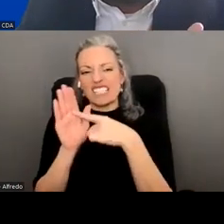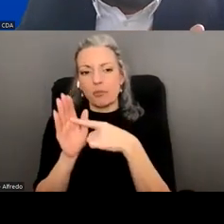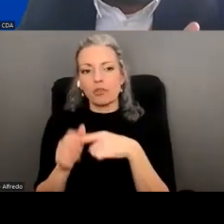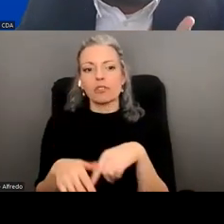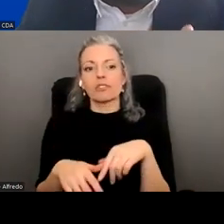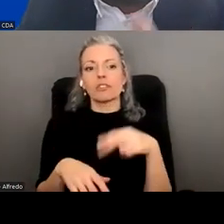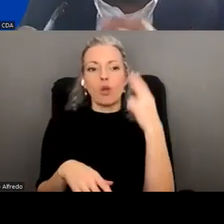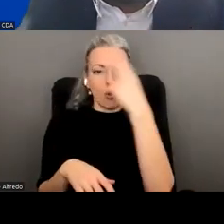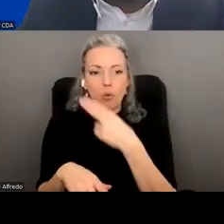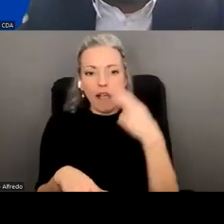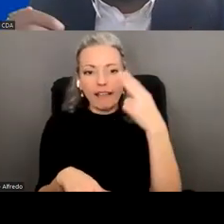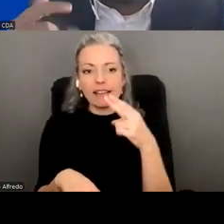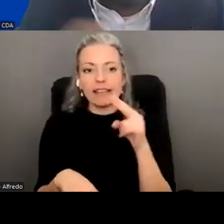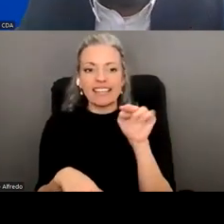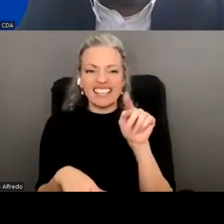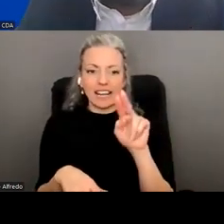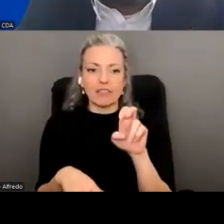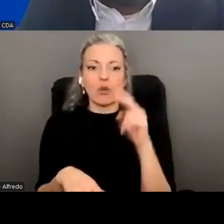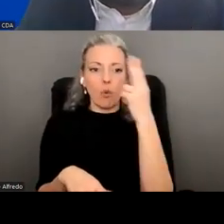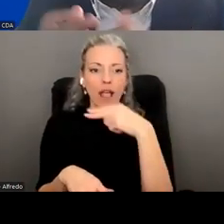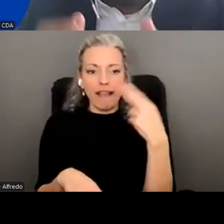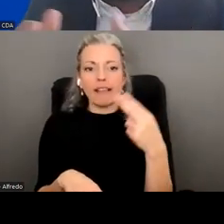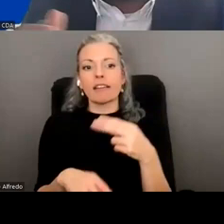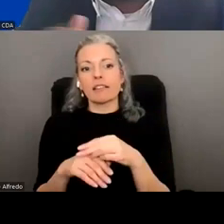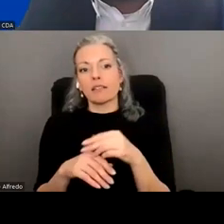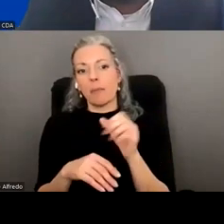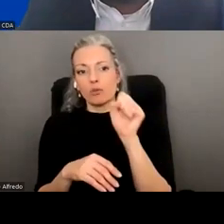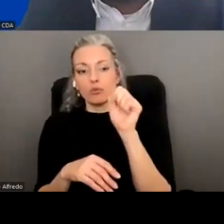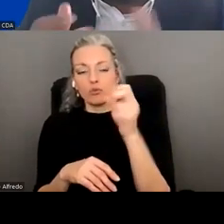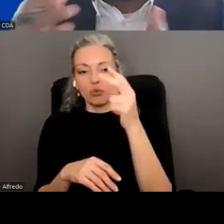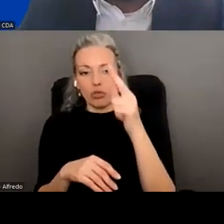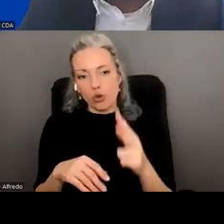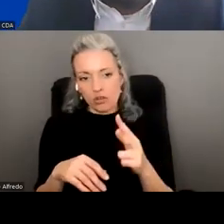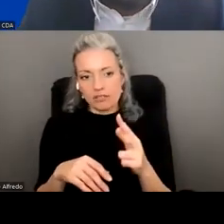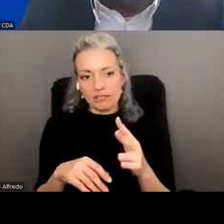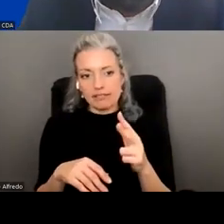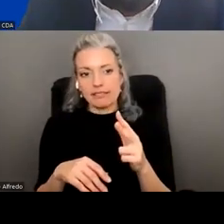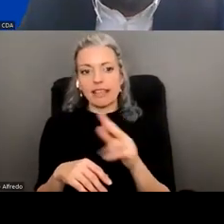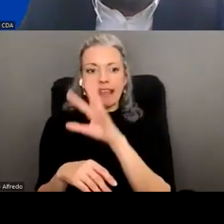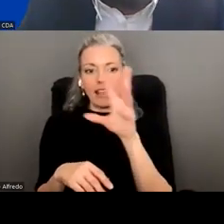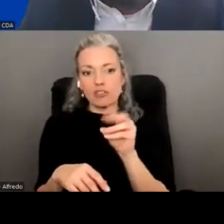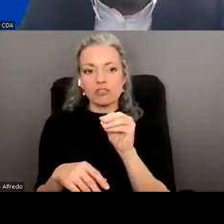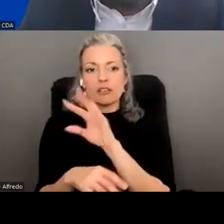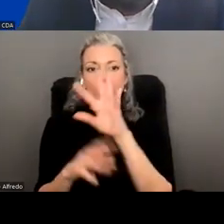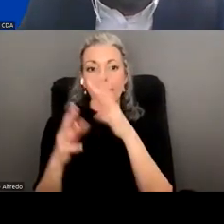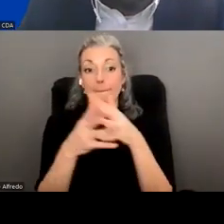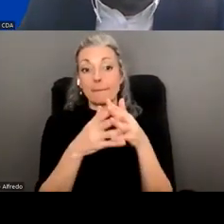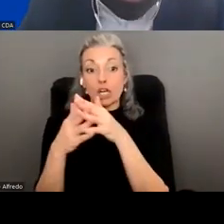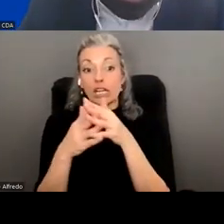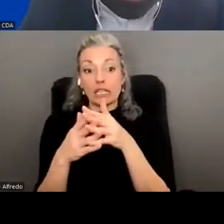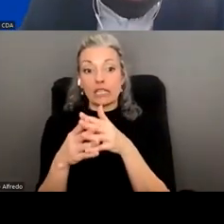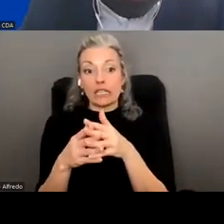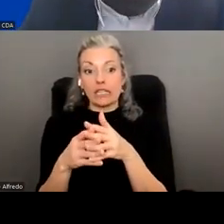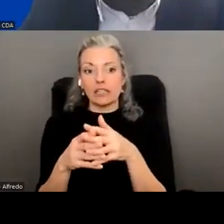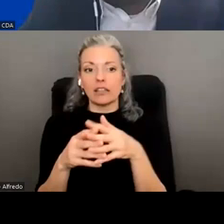or Pacific Islander populations, that's masked at about 2/3. Asians or Asian Americans, that's also masked at about 2/3 as a couple